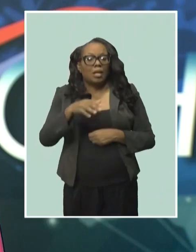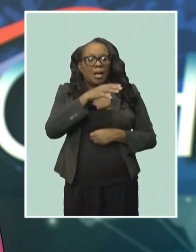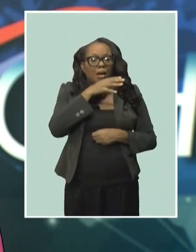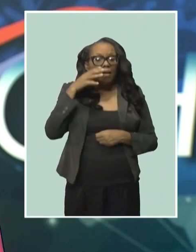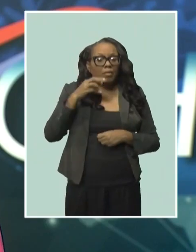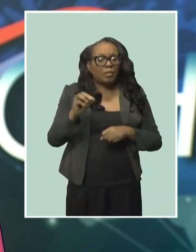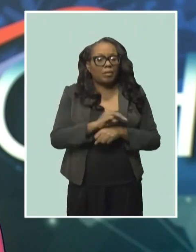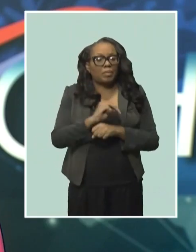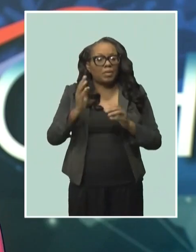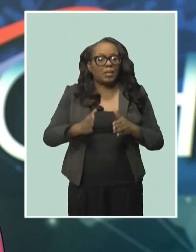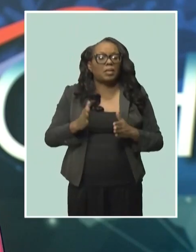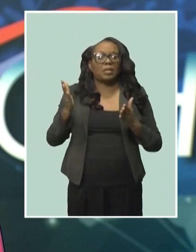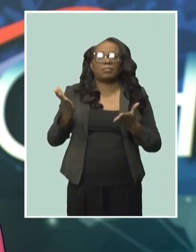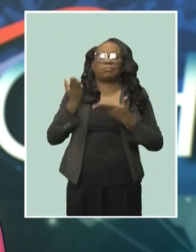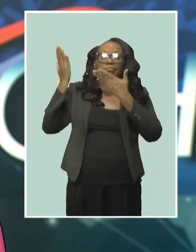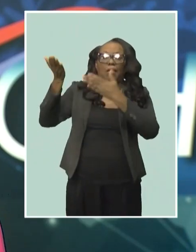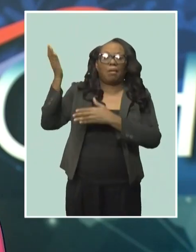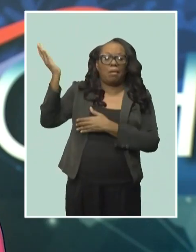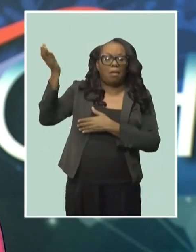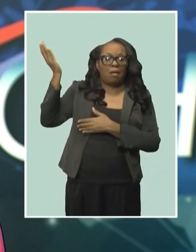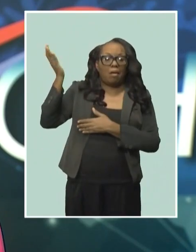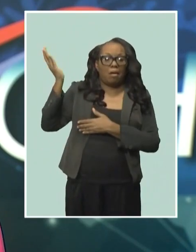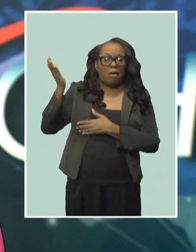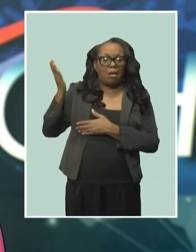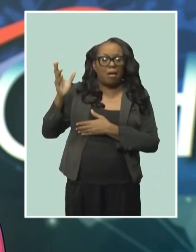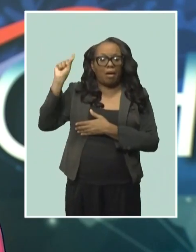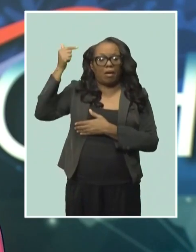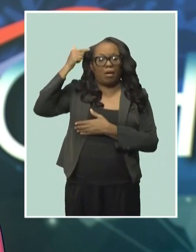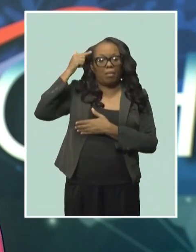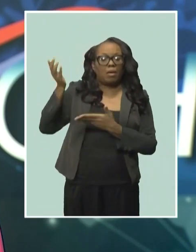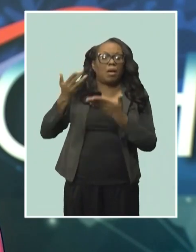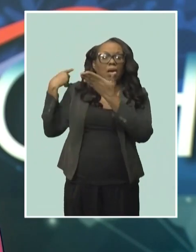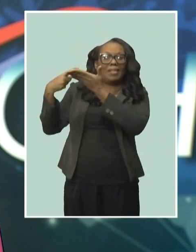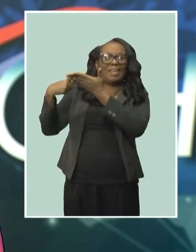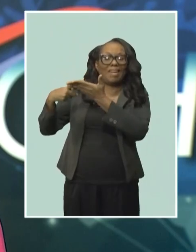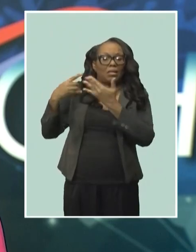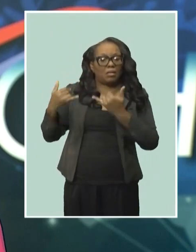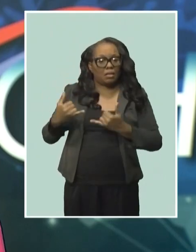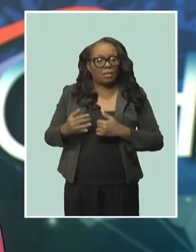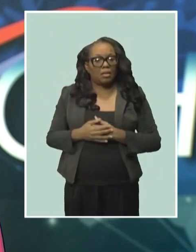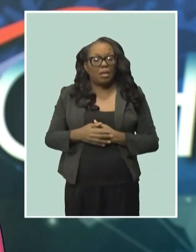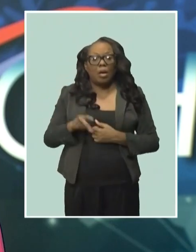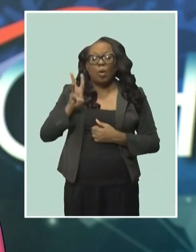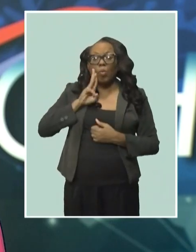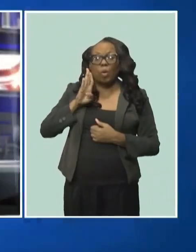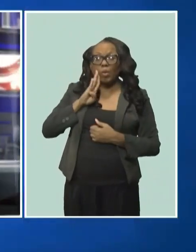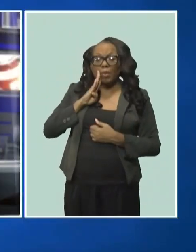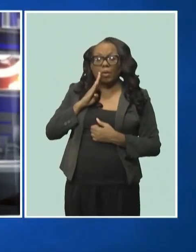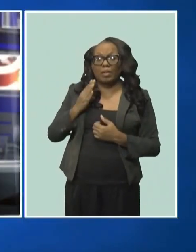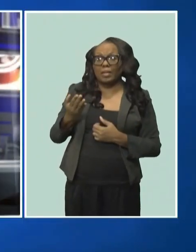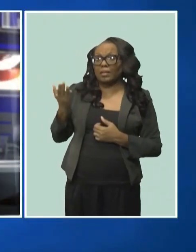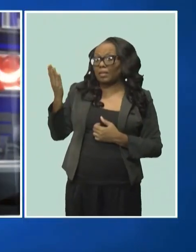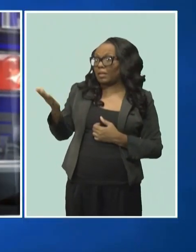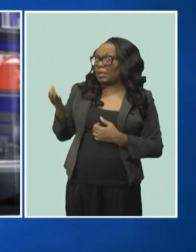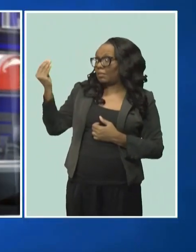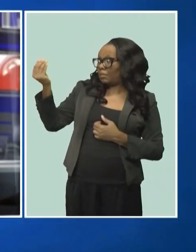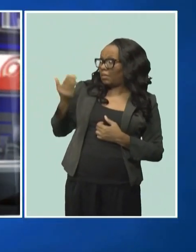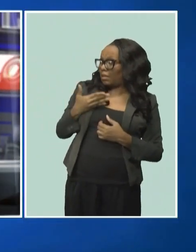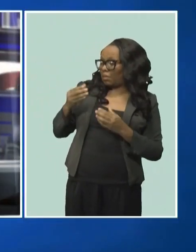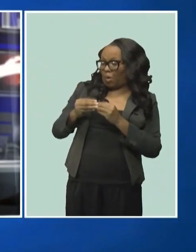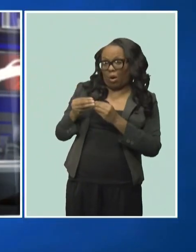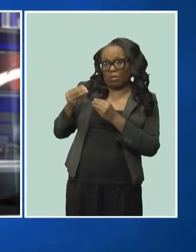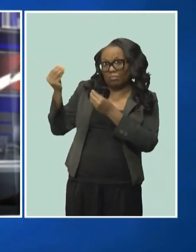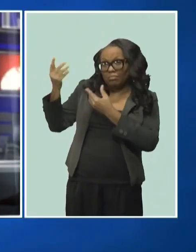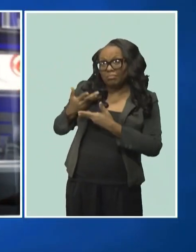This disclosure from Agriculture Minister Indar Weir during his estimates presentation. Well, Wendy Burke joins us now live with more details